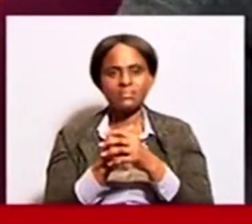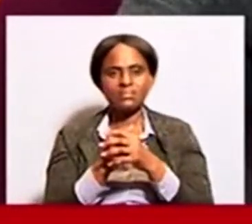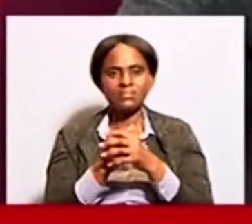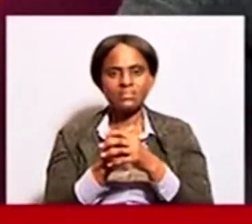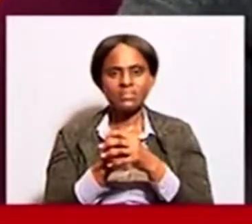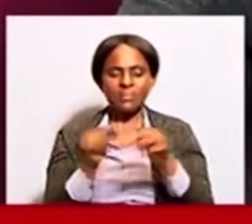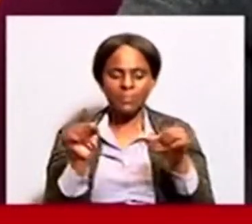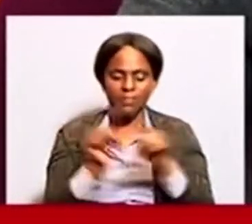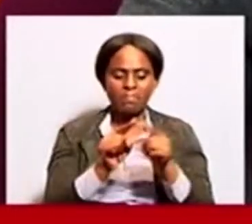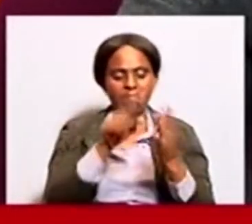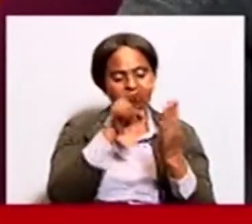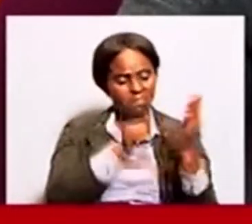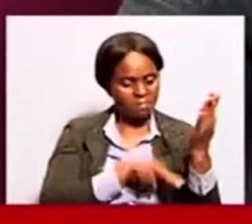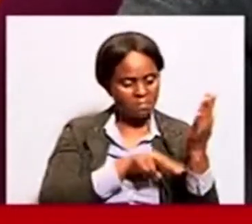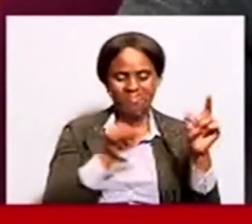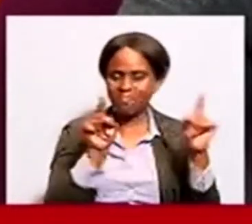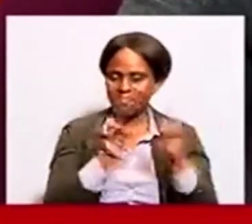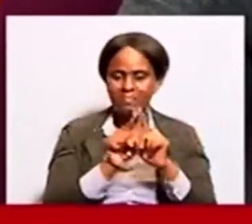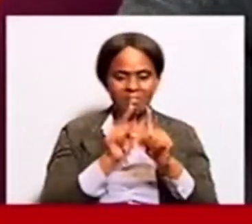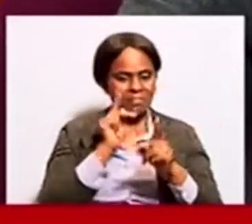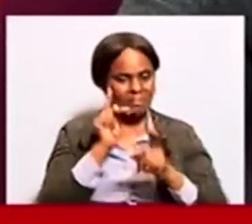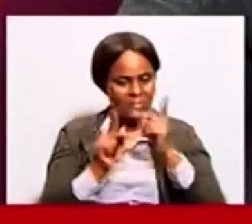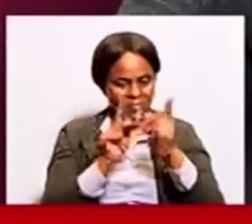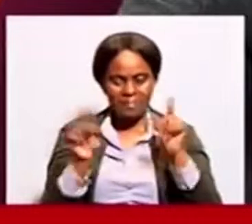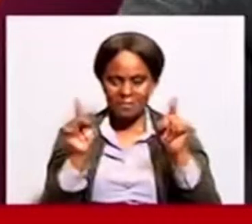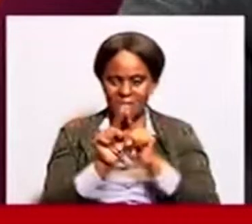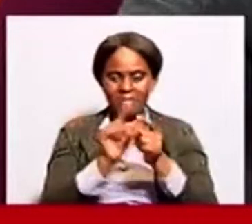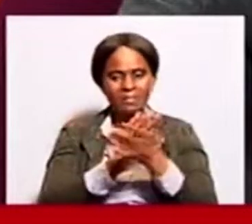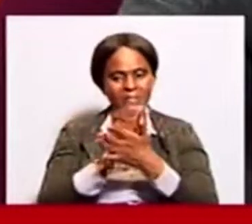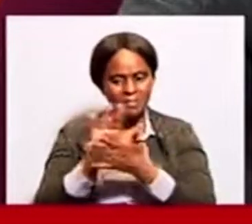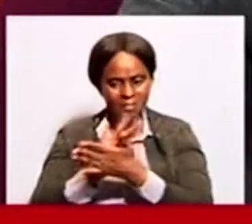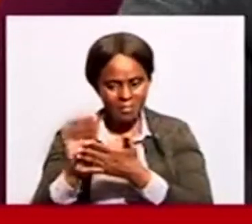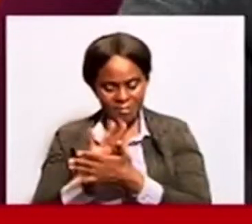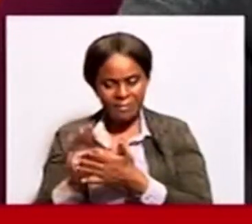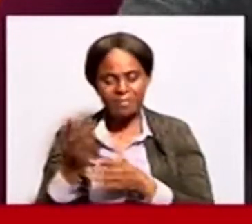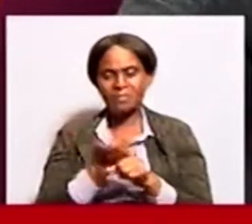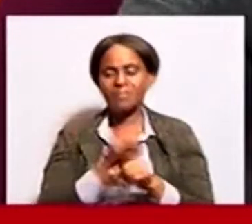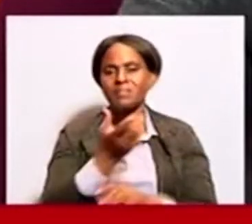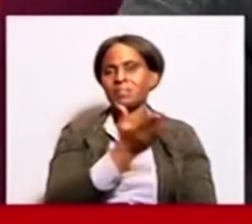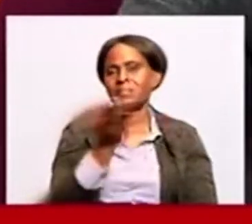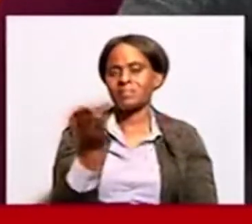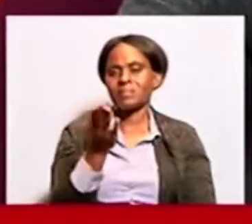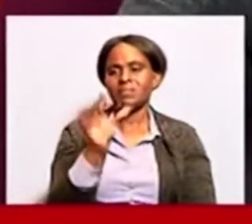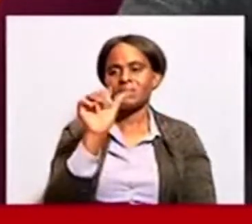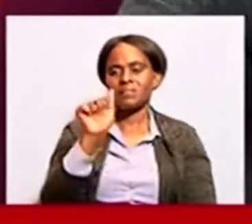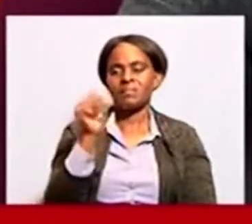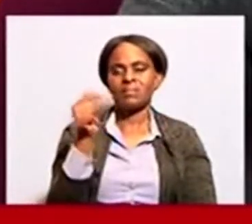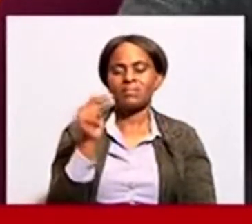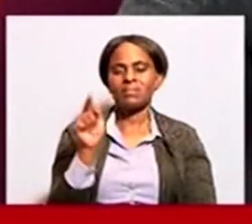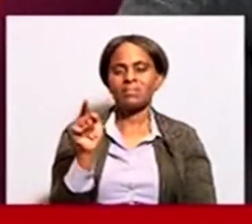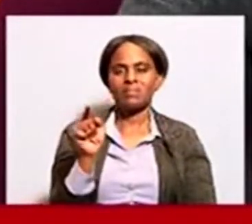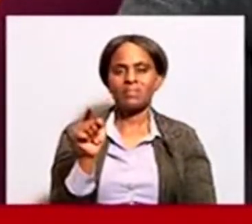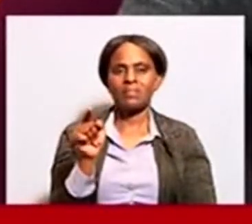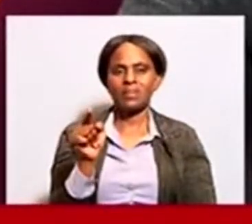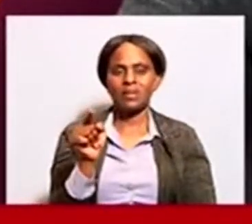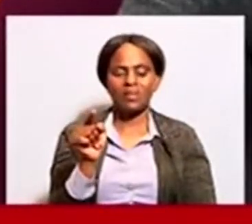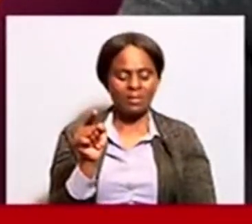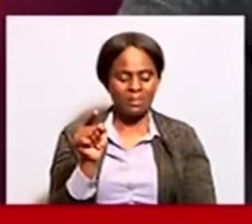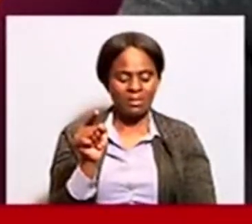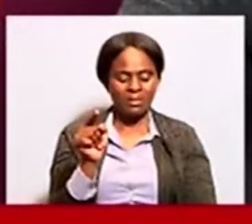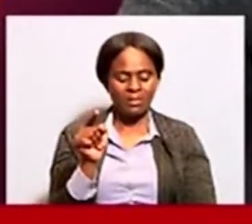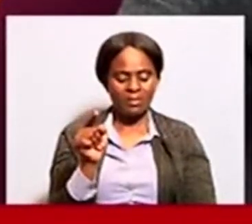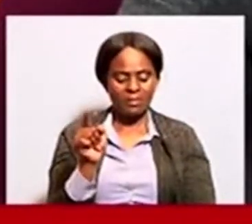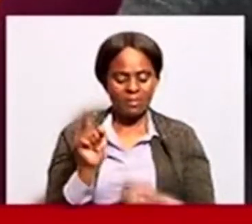to go through the same processes and same clearance by the Attorney General.